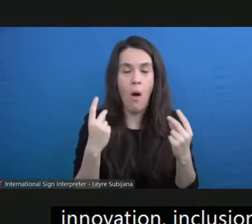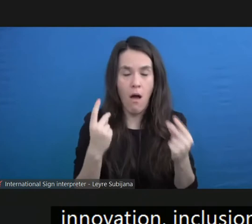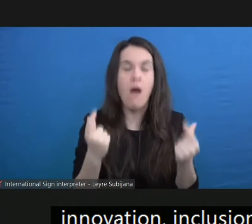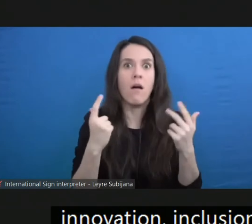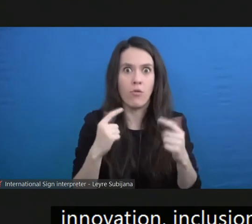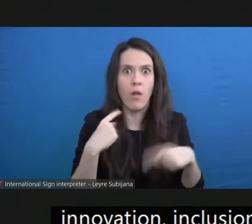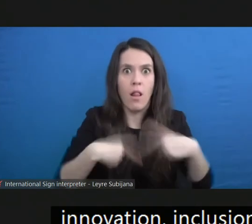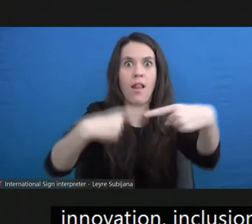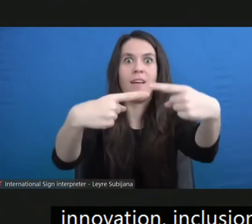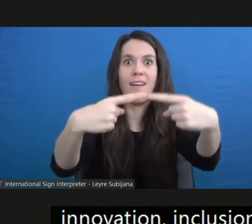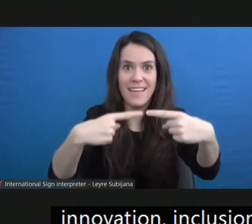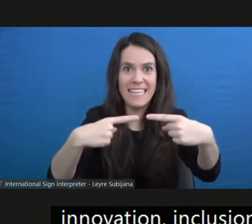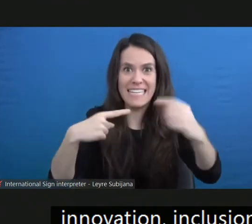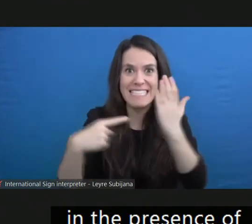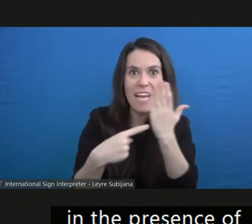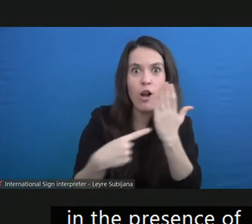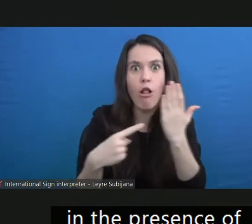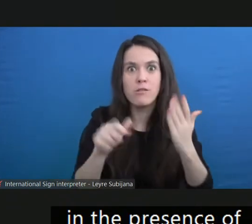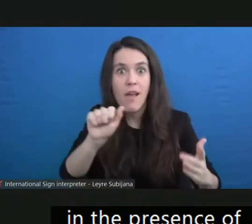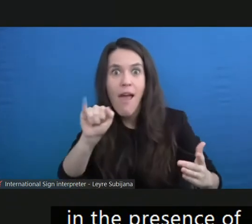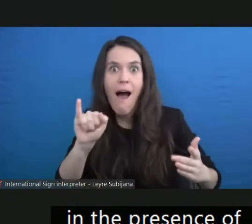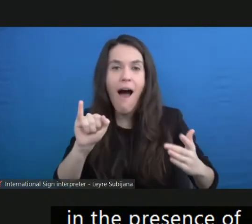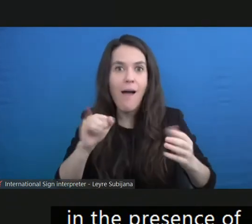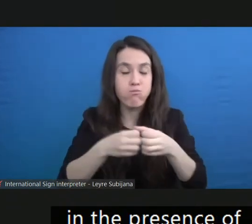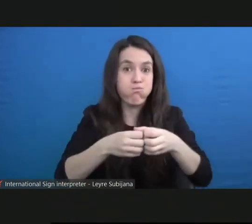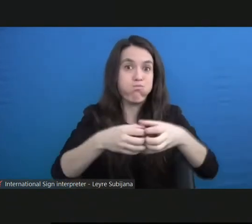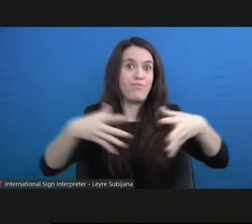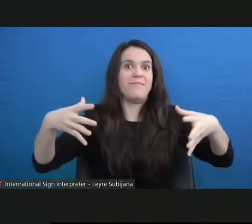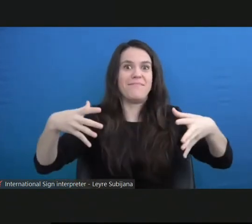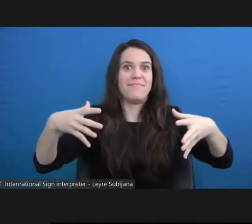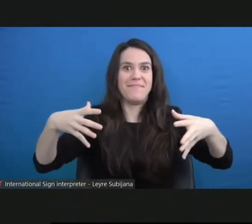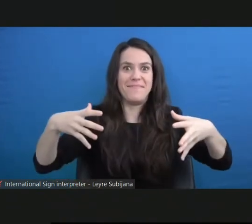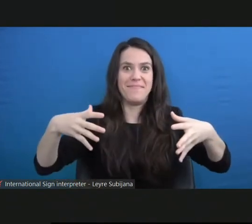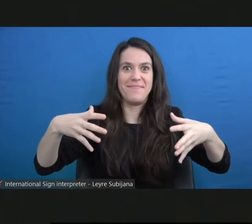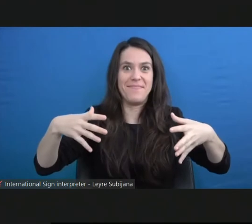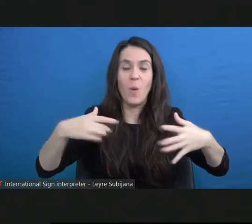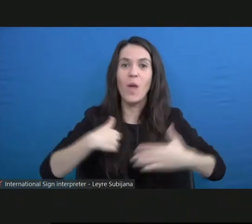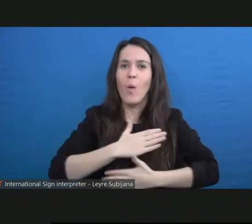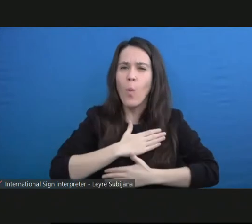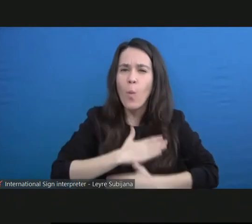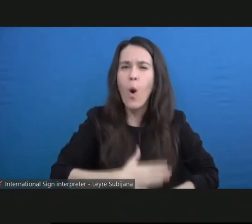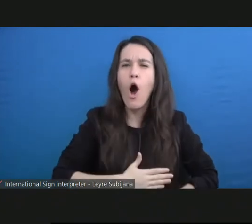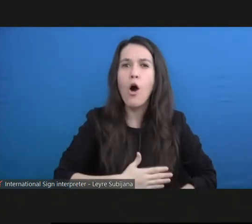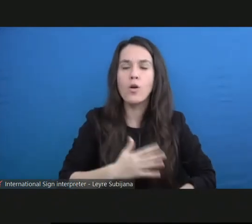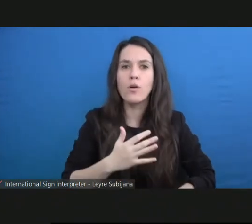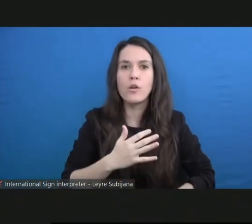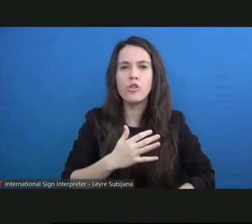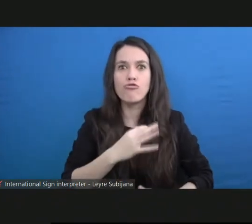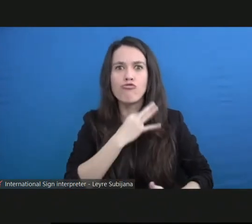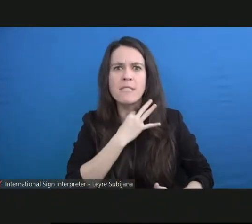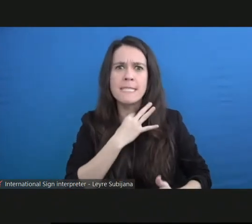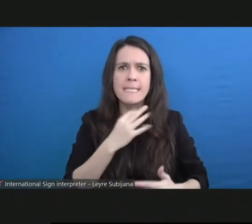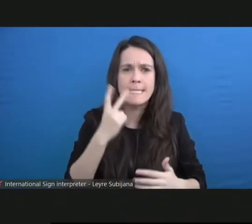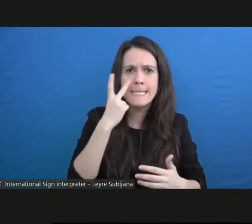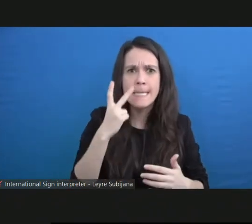AI-based technologies. We call for a risk-based use case